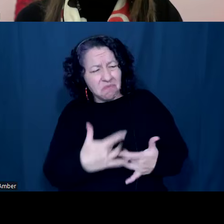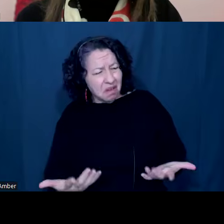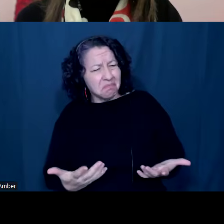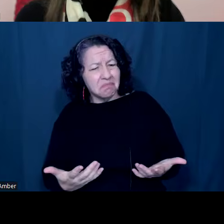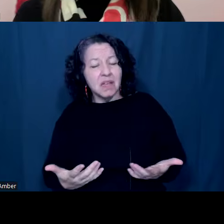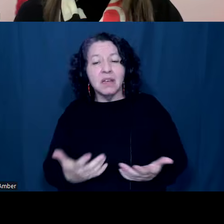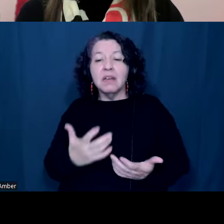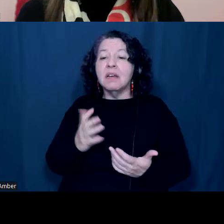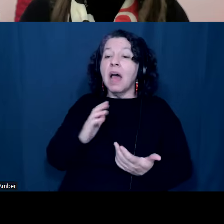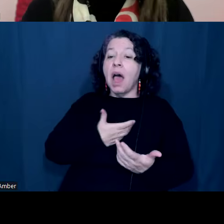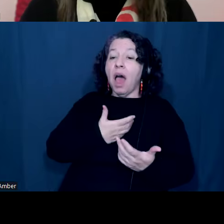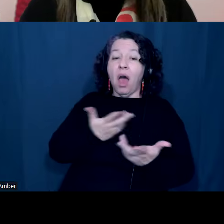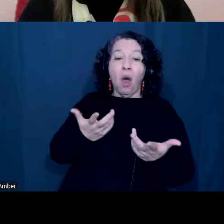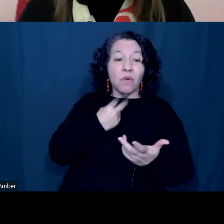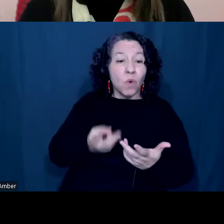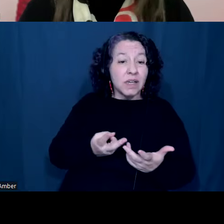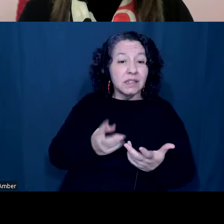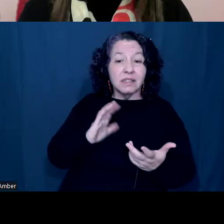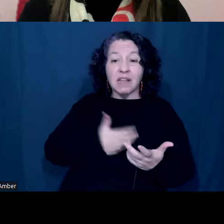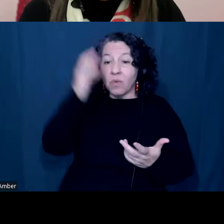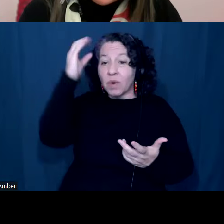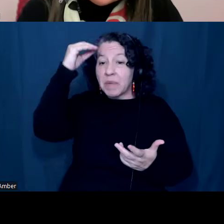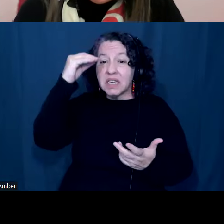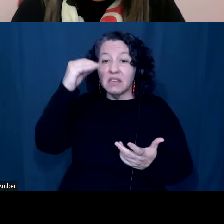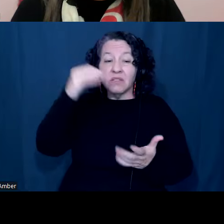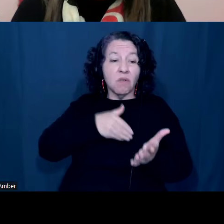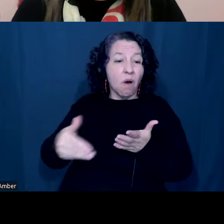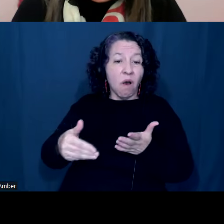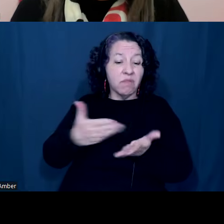often dismissed or ignored completely.